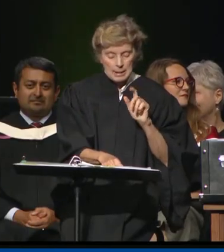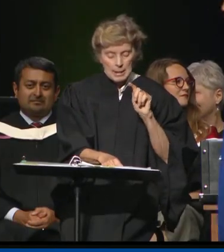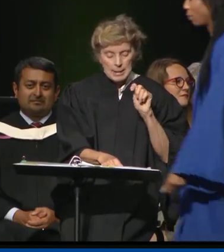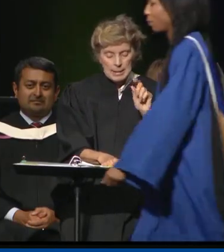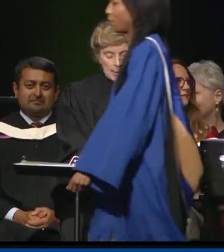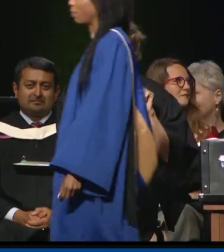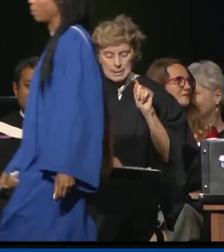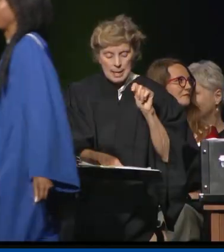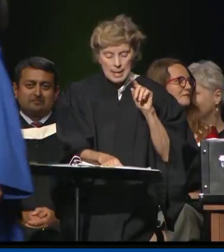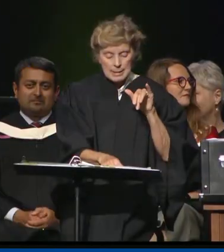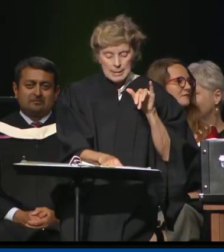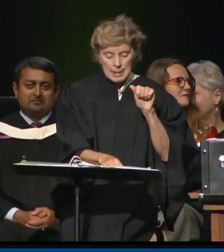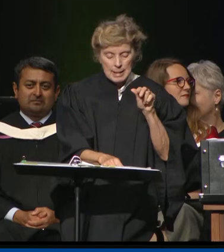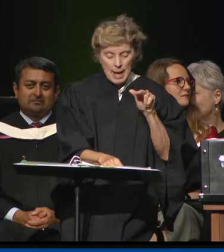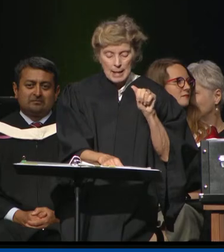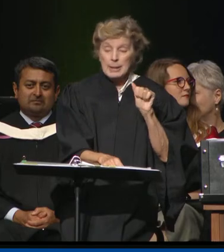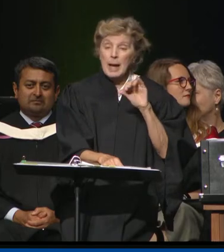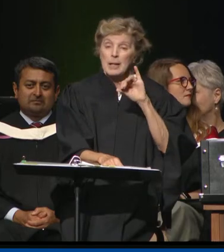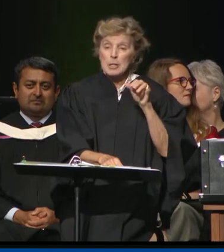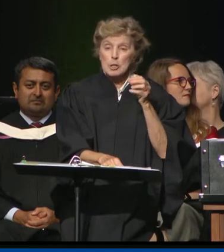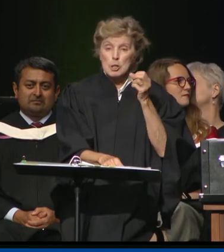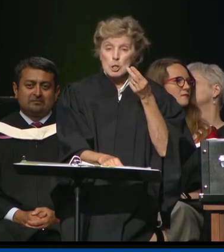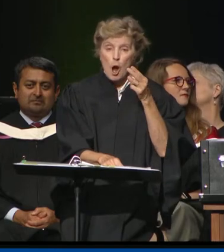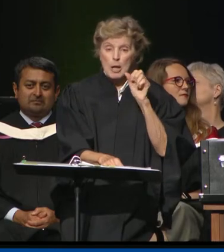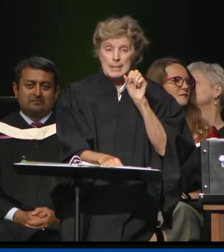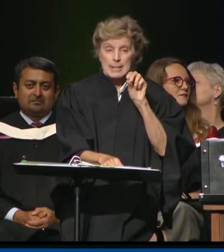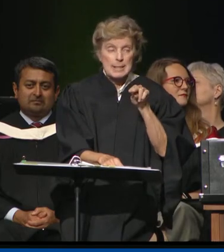Tatiana Johnson.